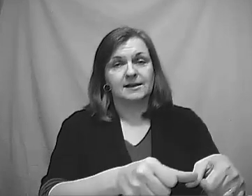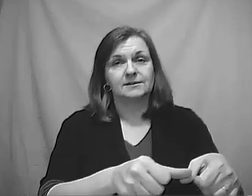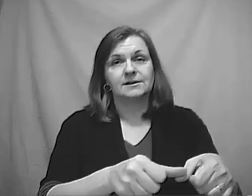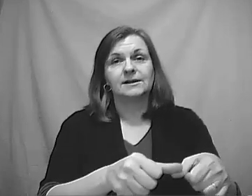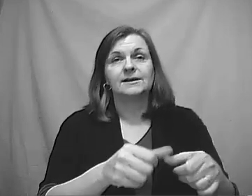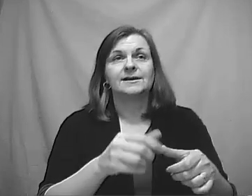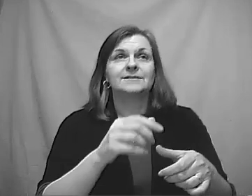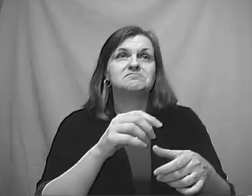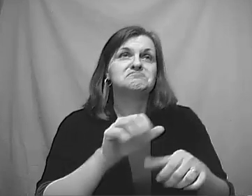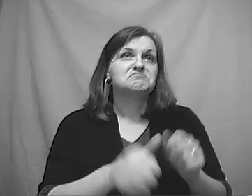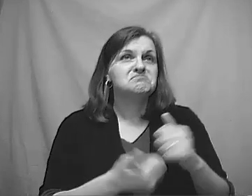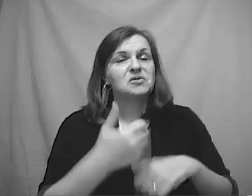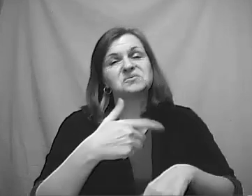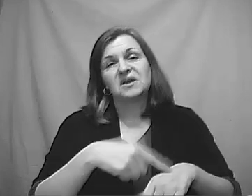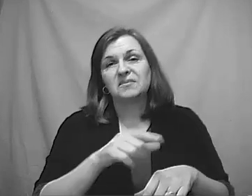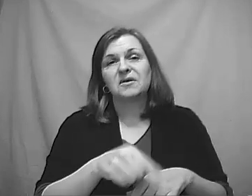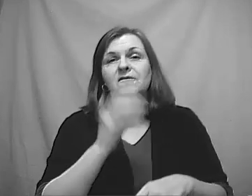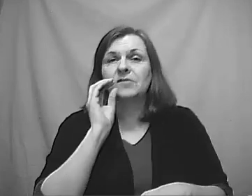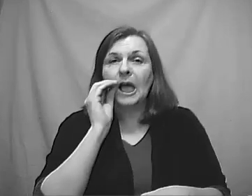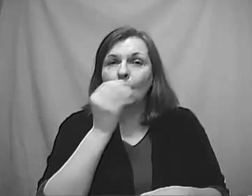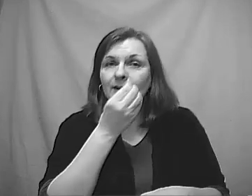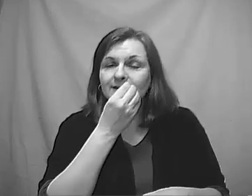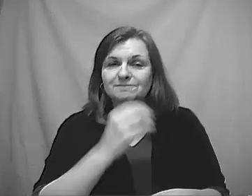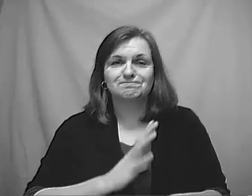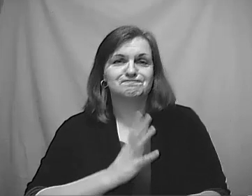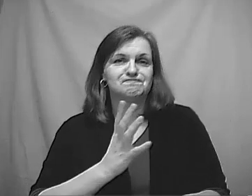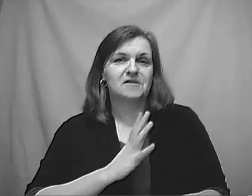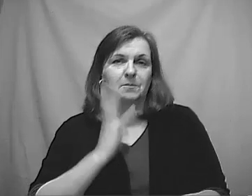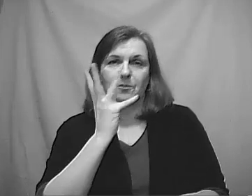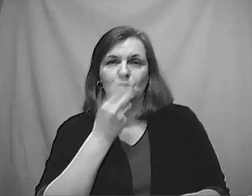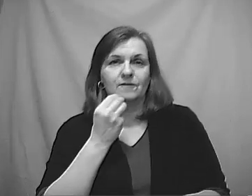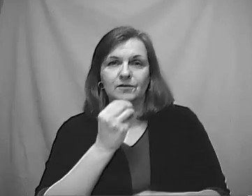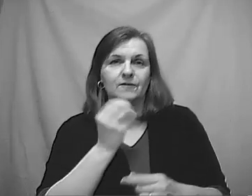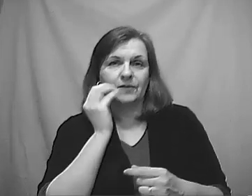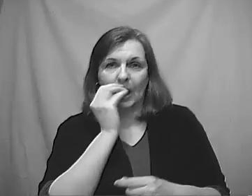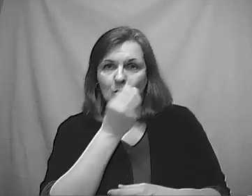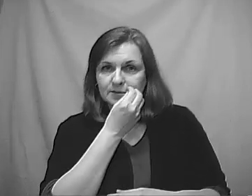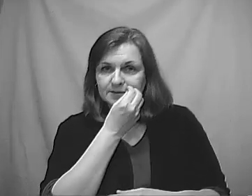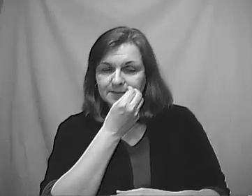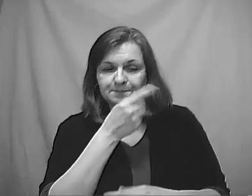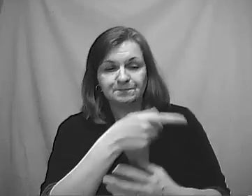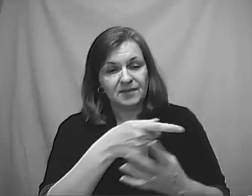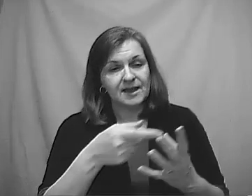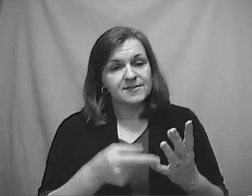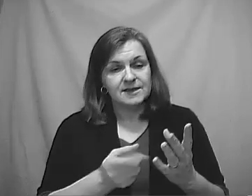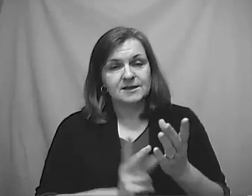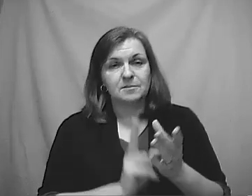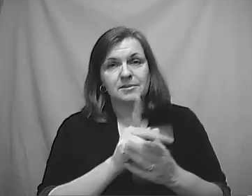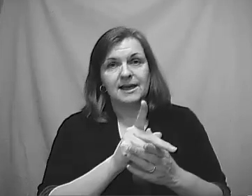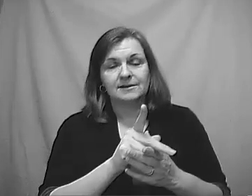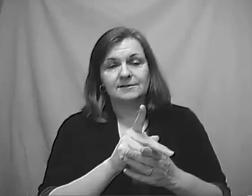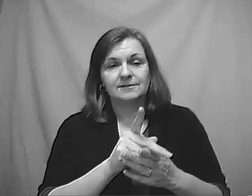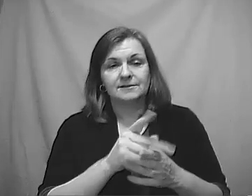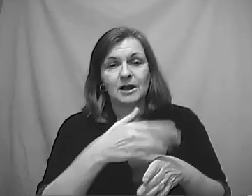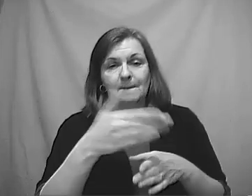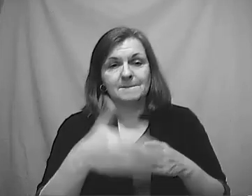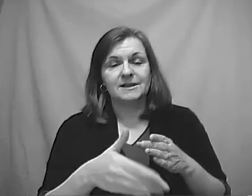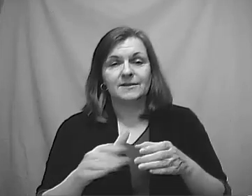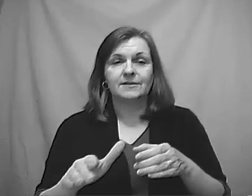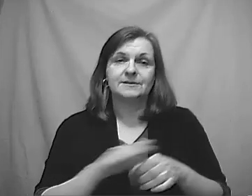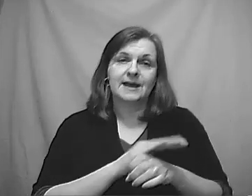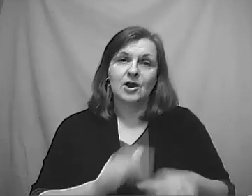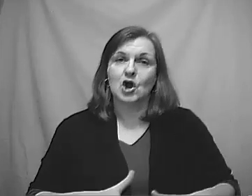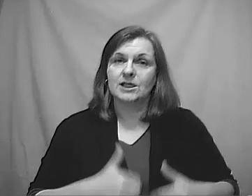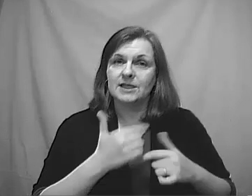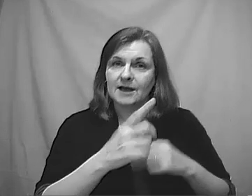many times. These are flowers, typically very showy flowers, and these are ones that would